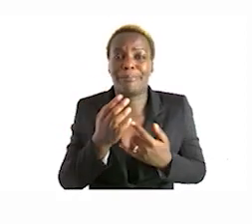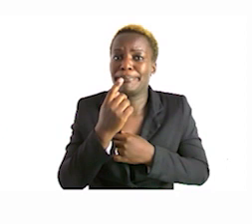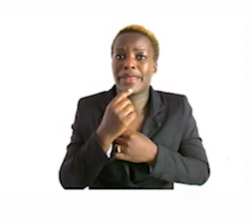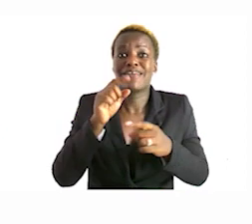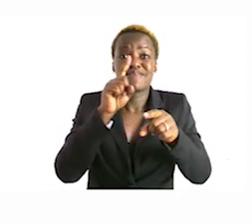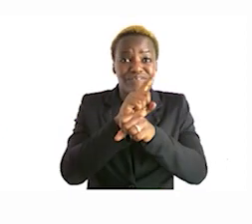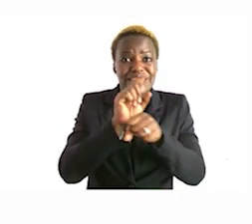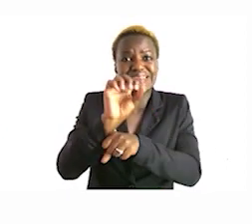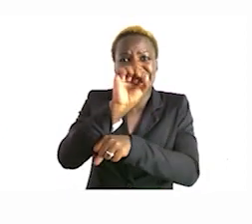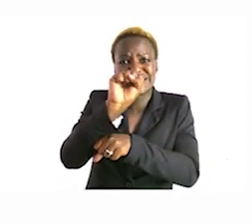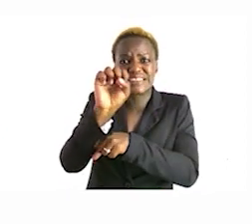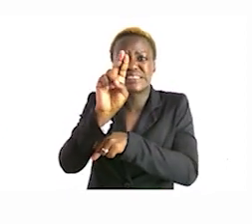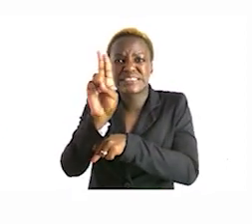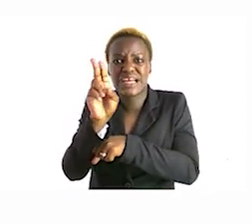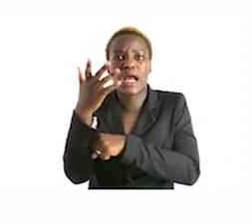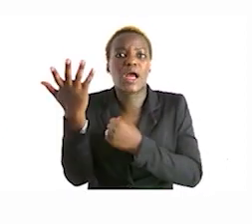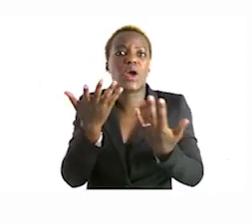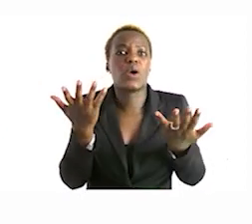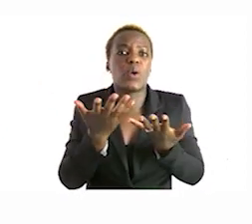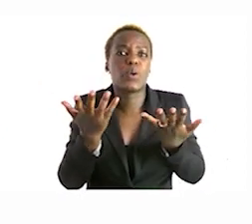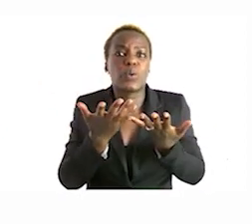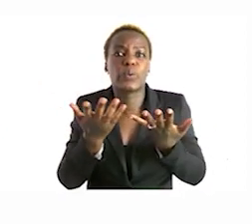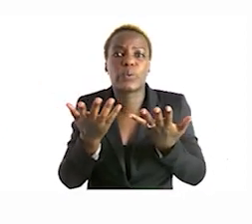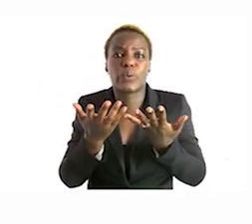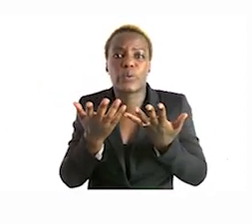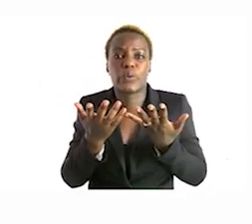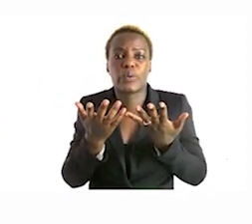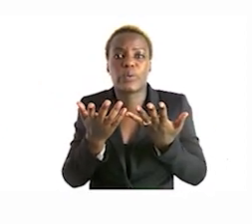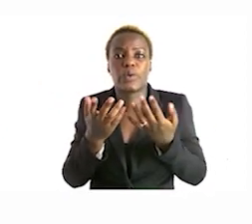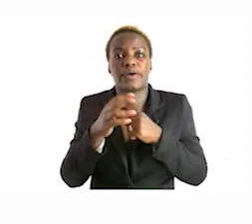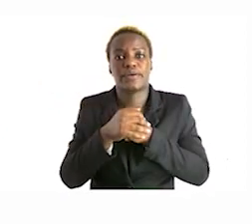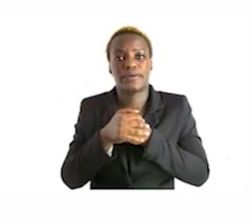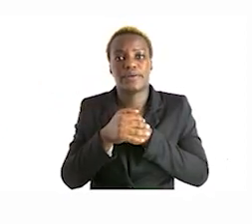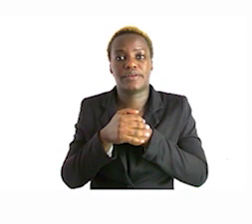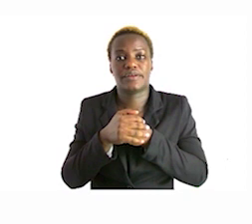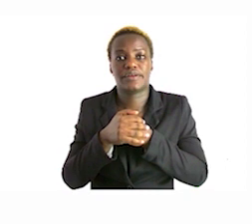first. Let us find the word sh sound.